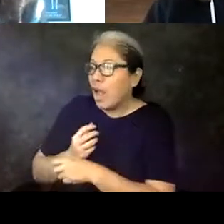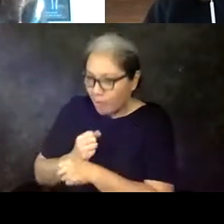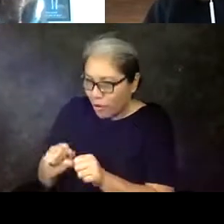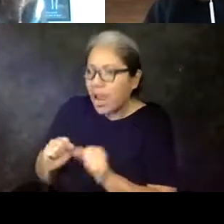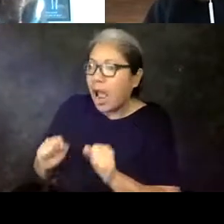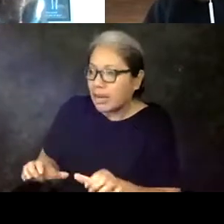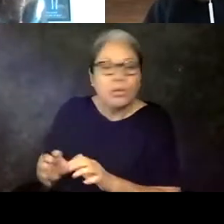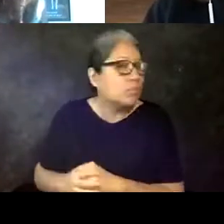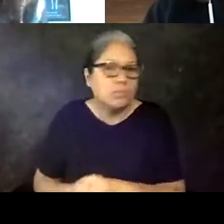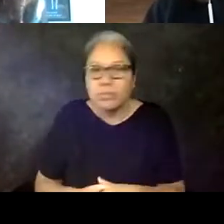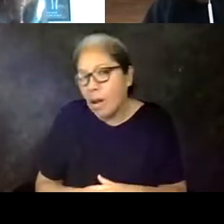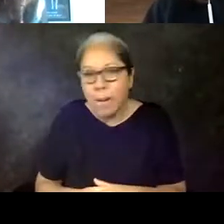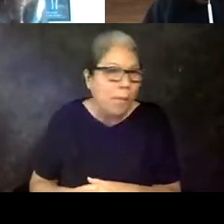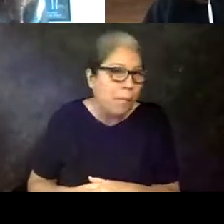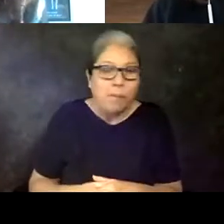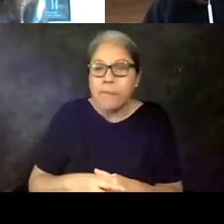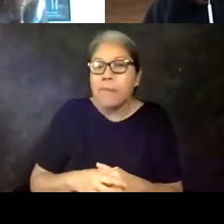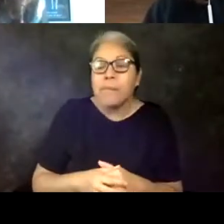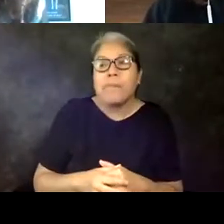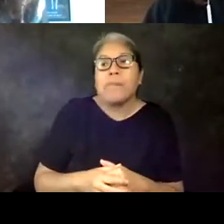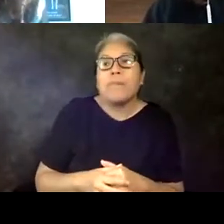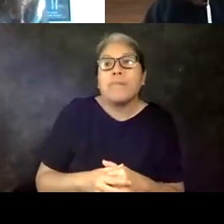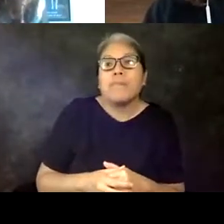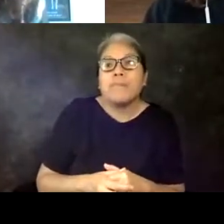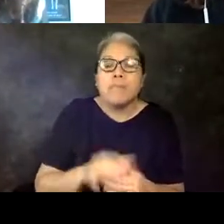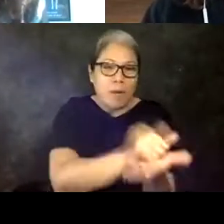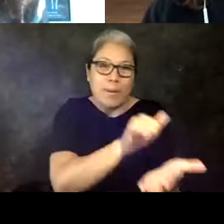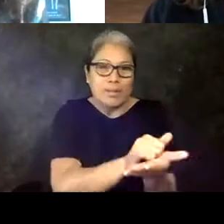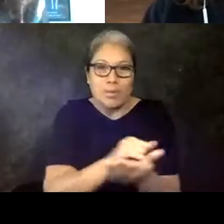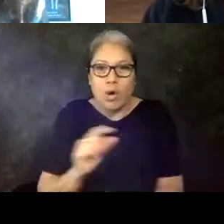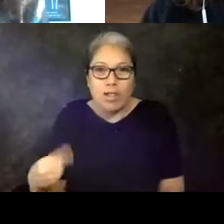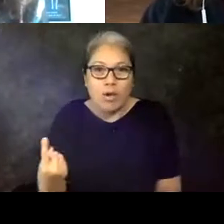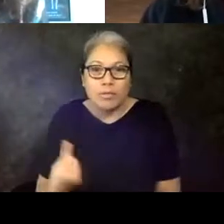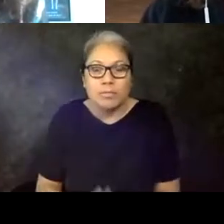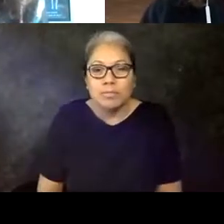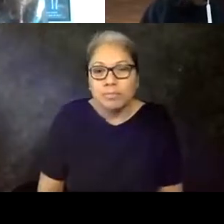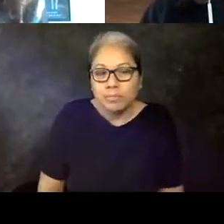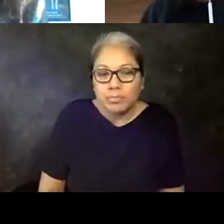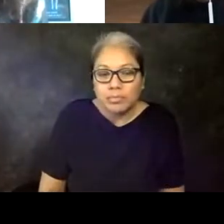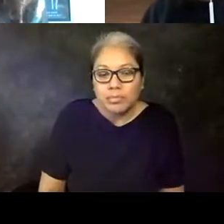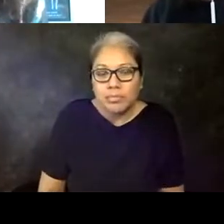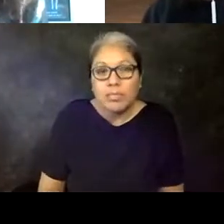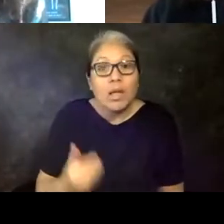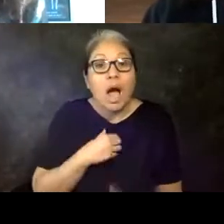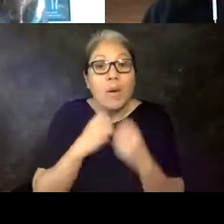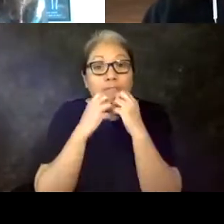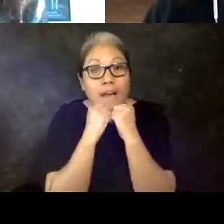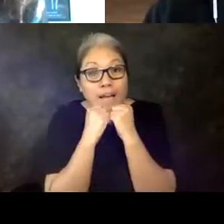I don't think it's possible. It's certainly not even necessarily in line with a lot of our values